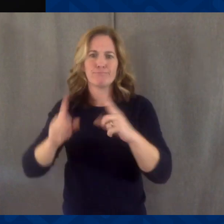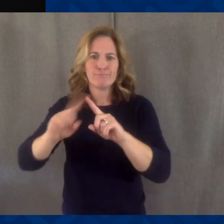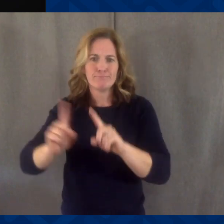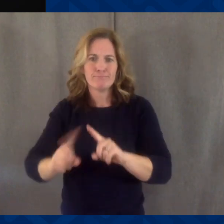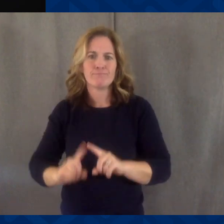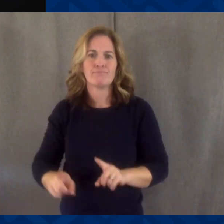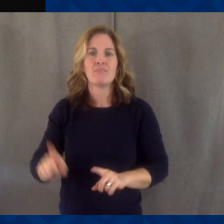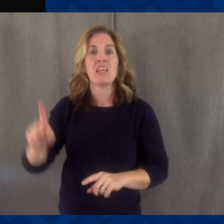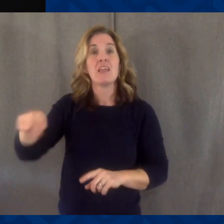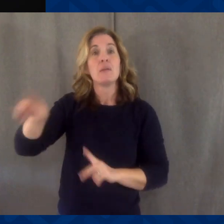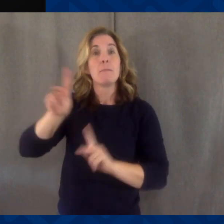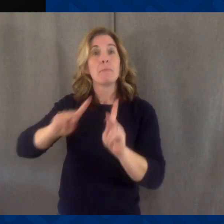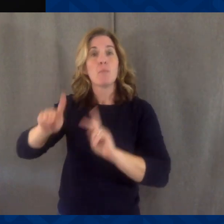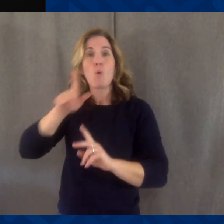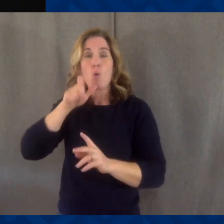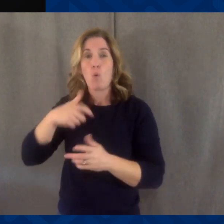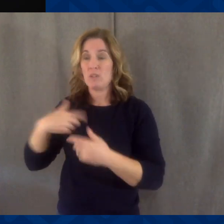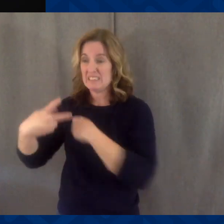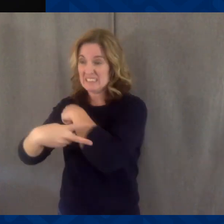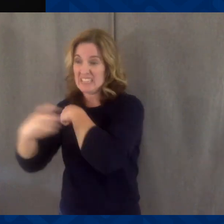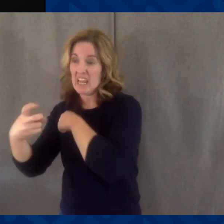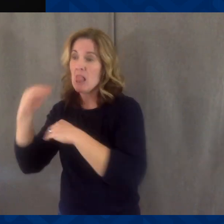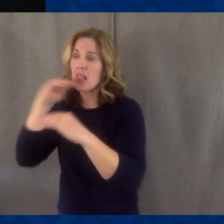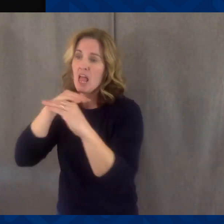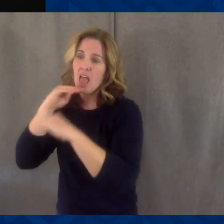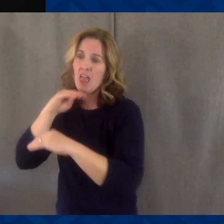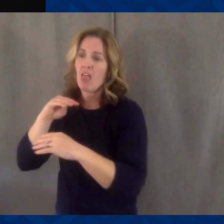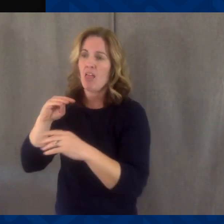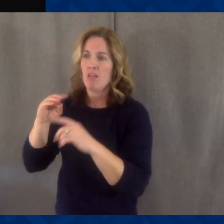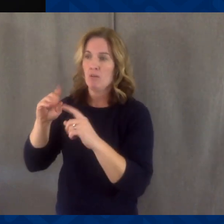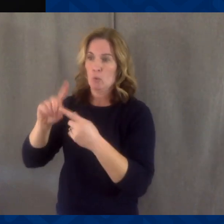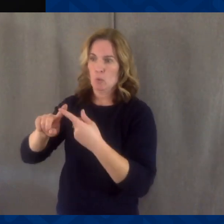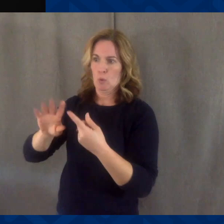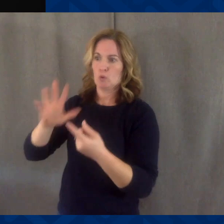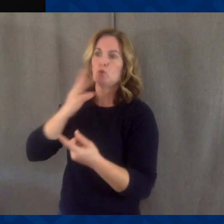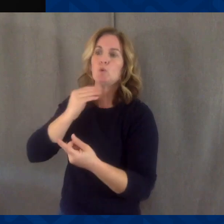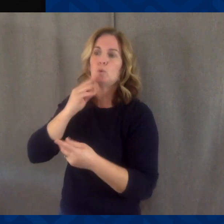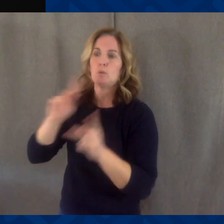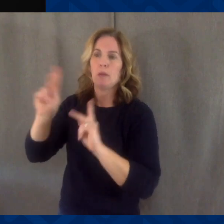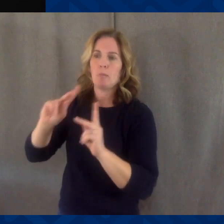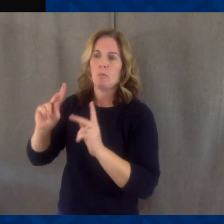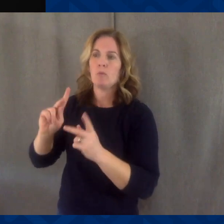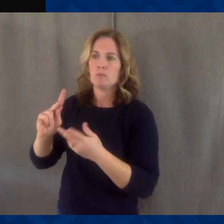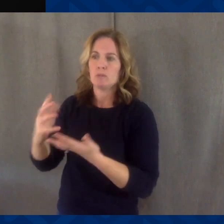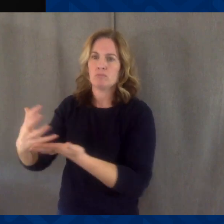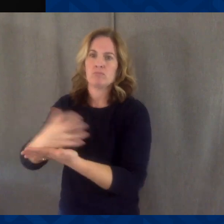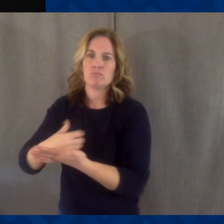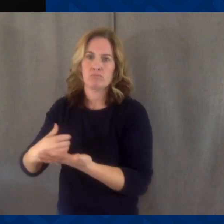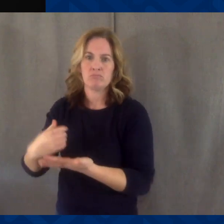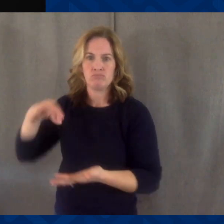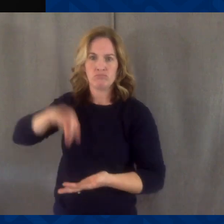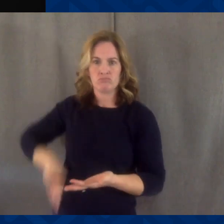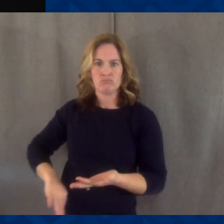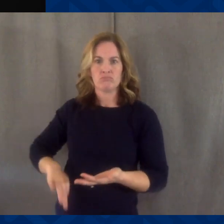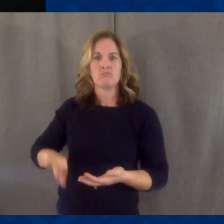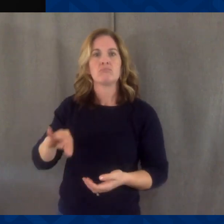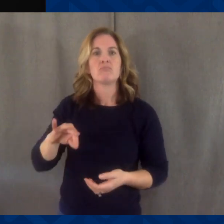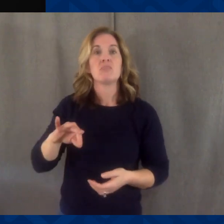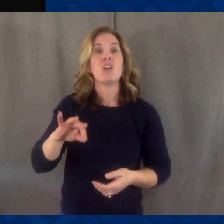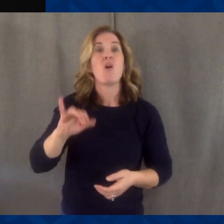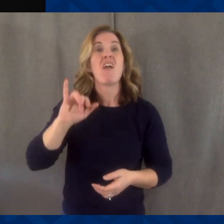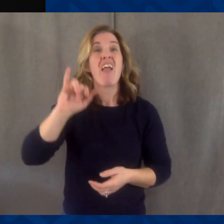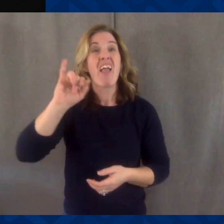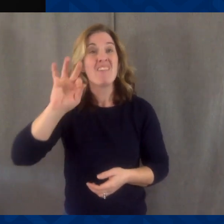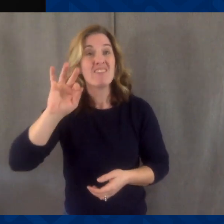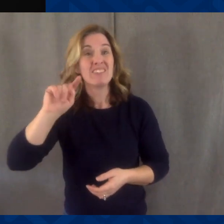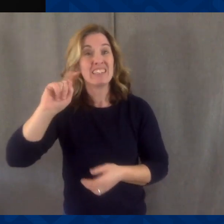their pockets a little bit. The rabbis would pronounce a house unclean if a tax collector so much stepped foot in